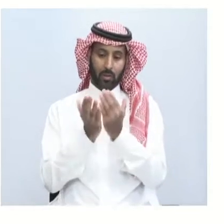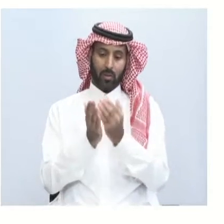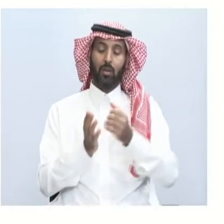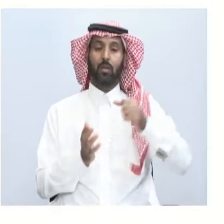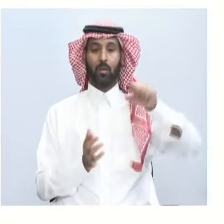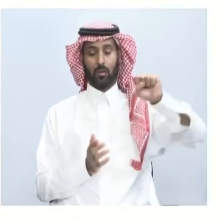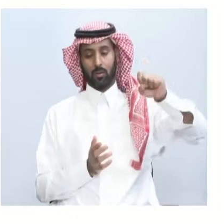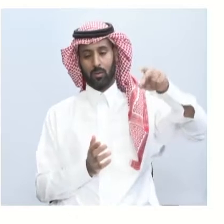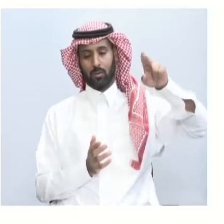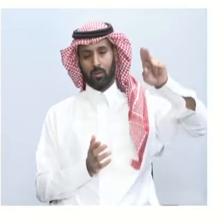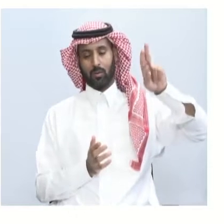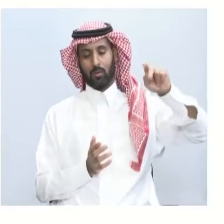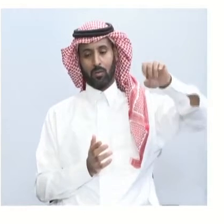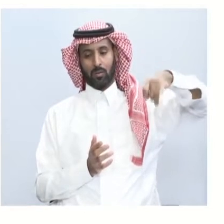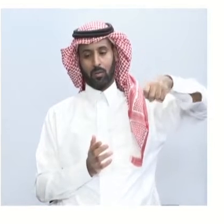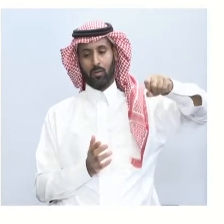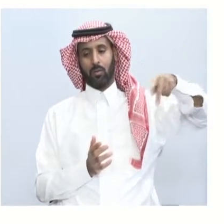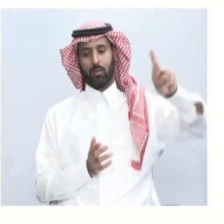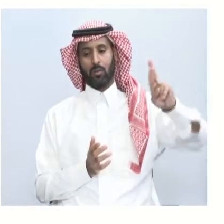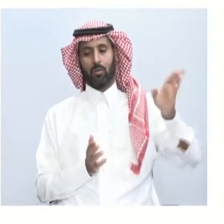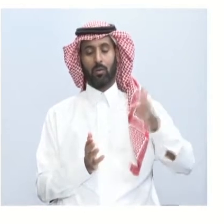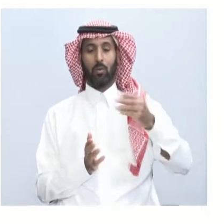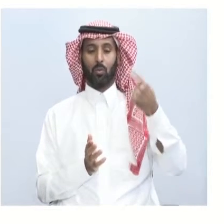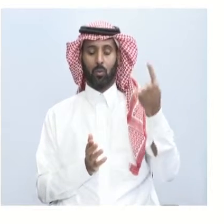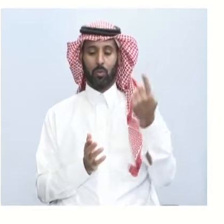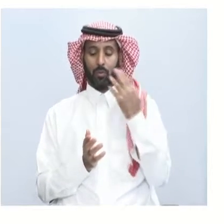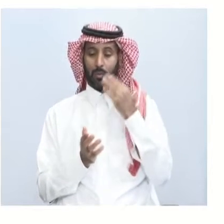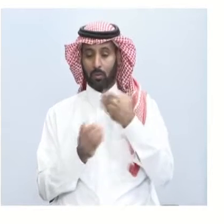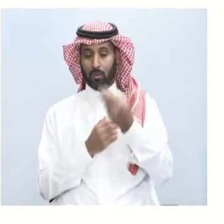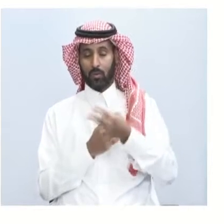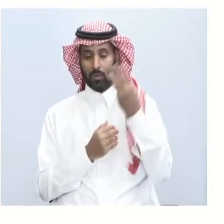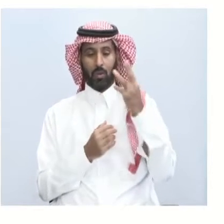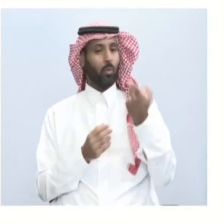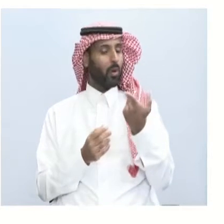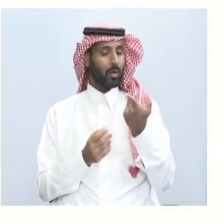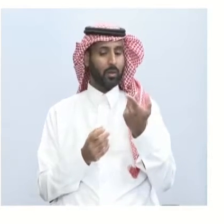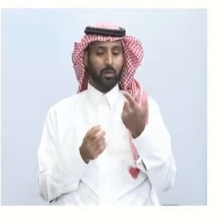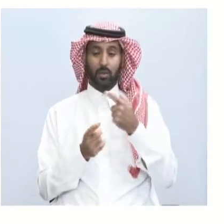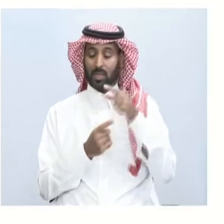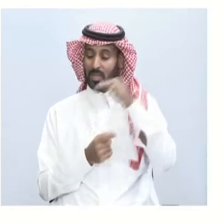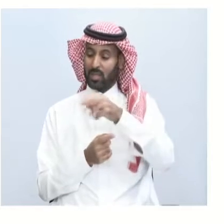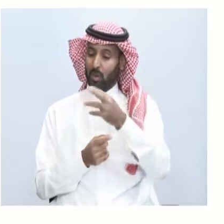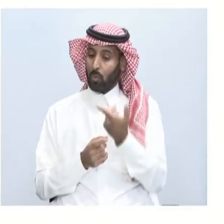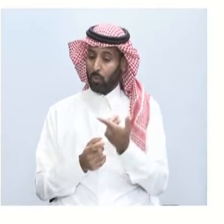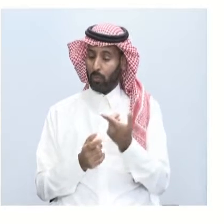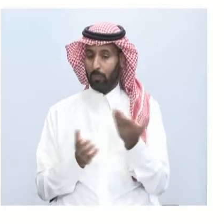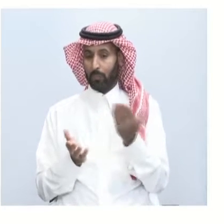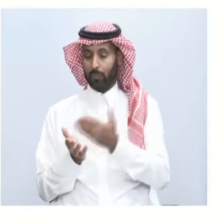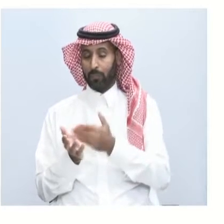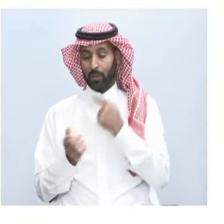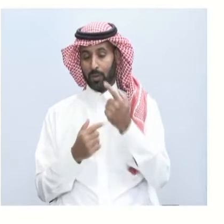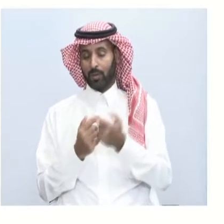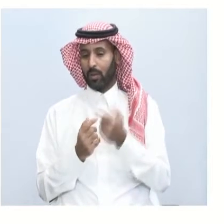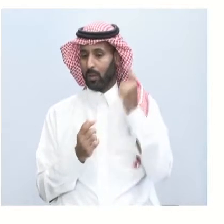Super Goal 1 and today we will cover Unit 3, which is What is That? Today, inshallah, we will